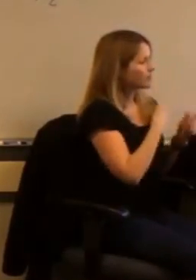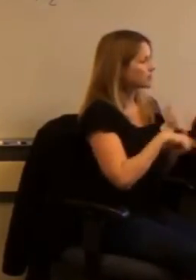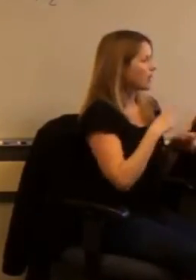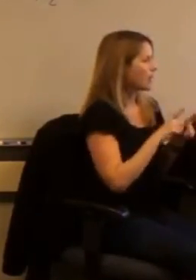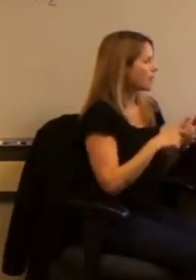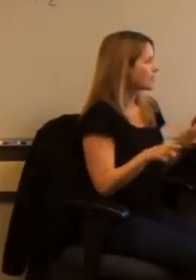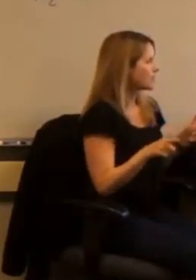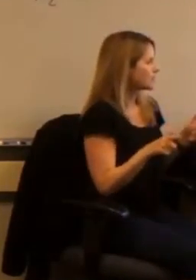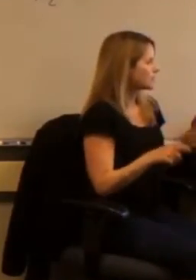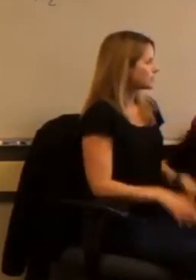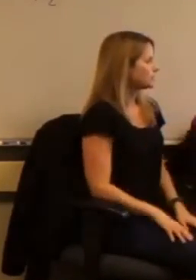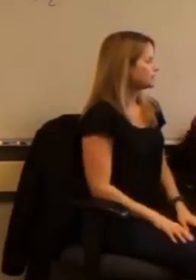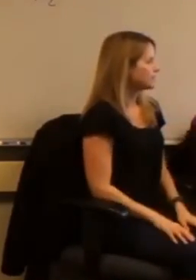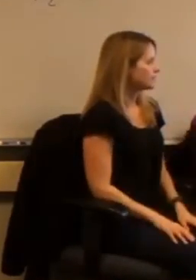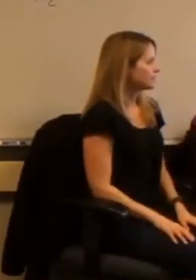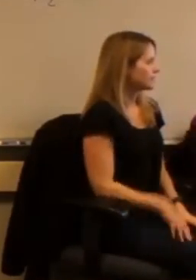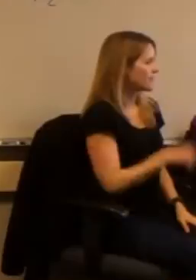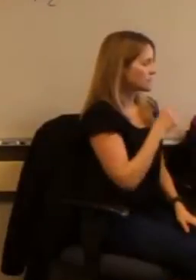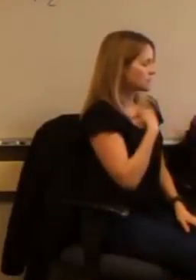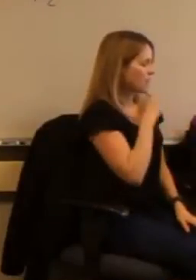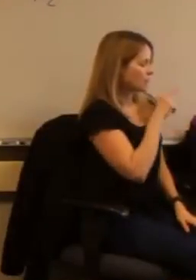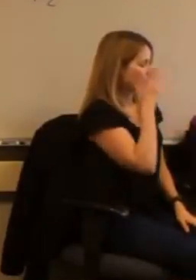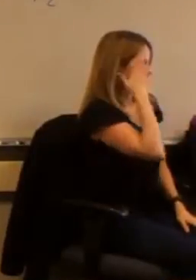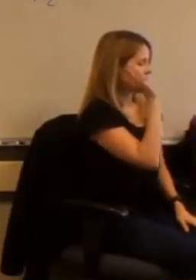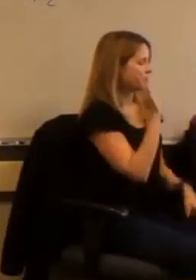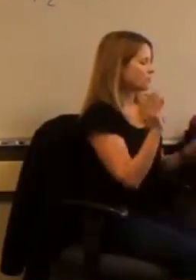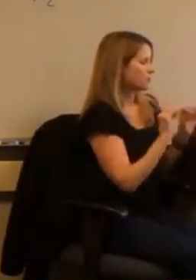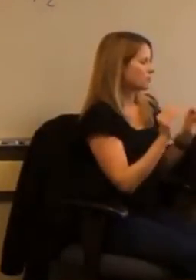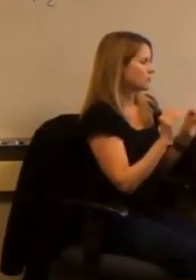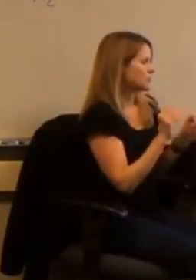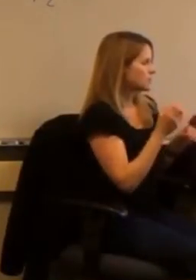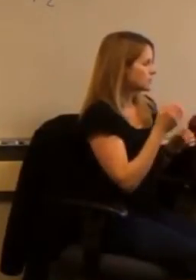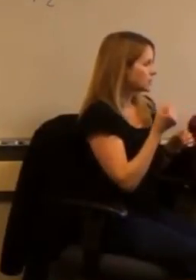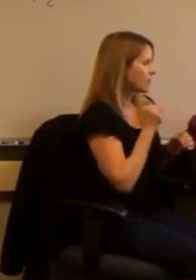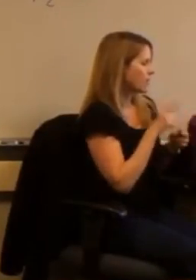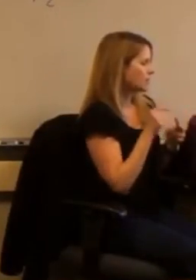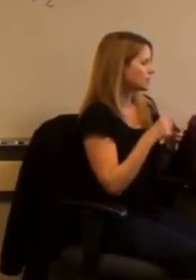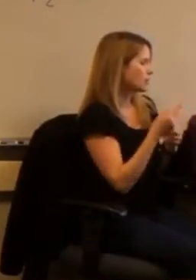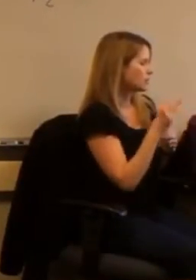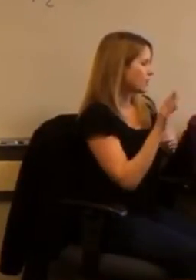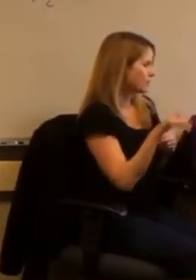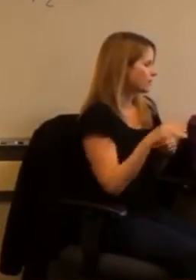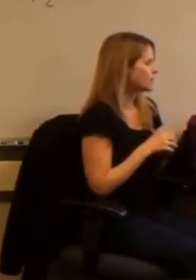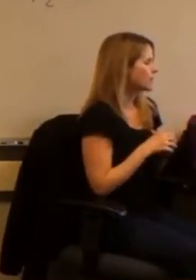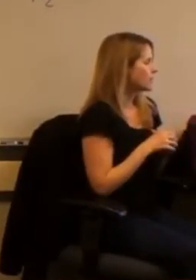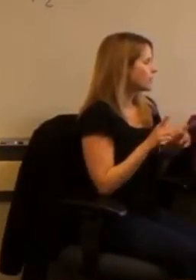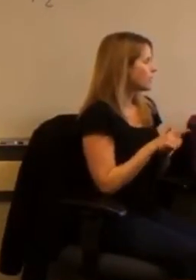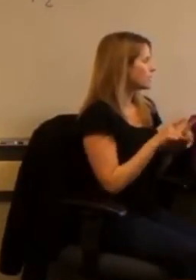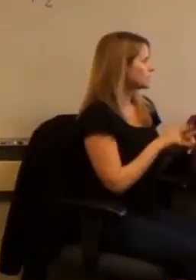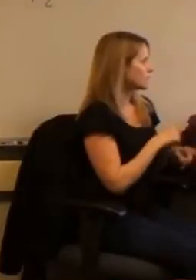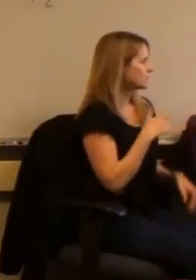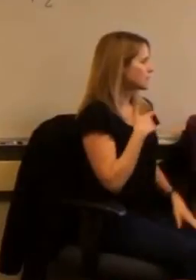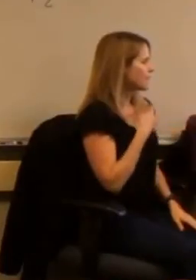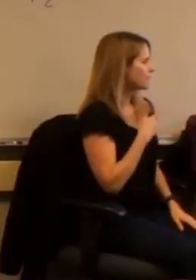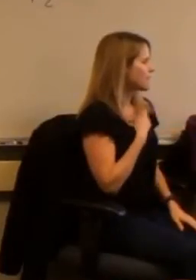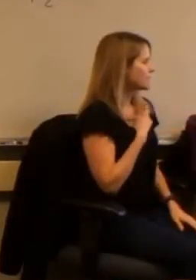and I really didn't know sign language at all so I chose this hobby and I also felt